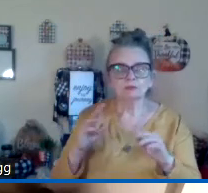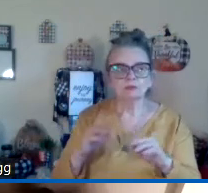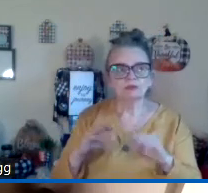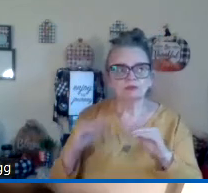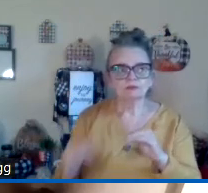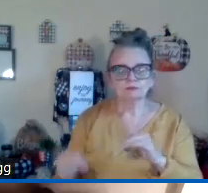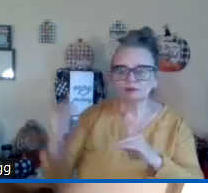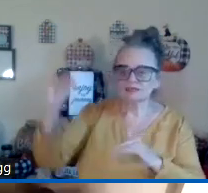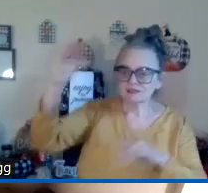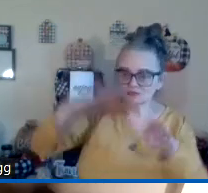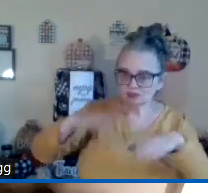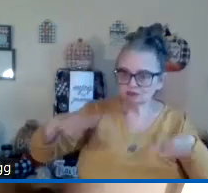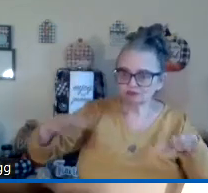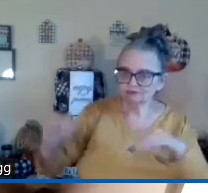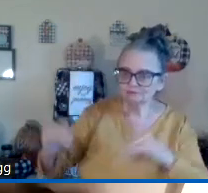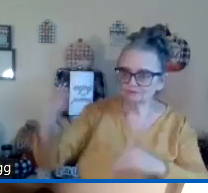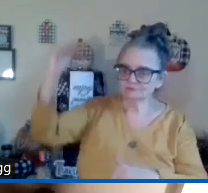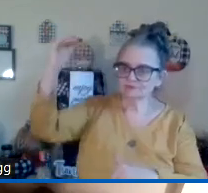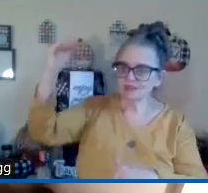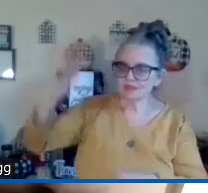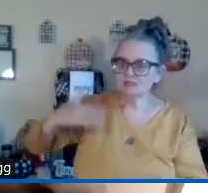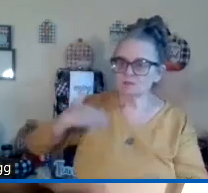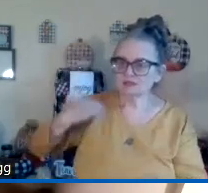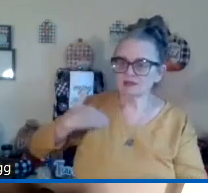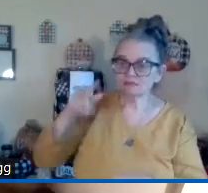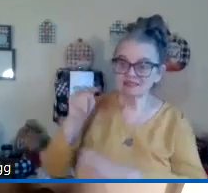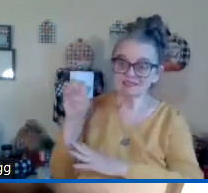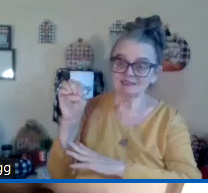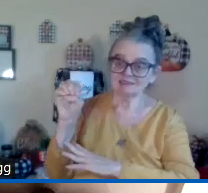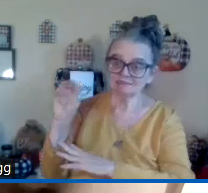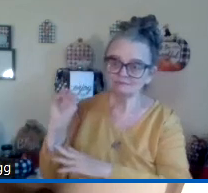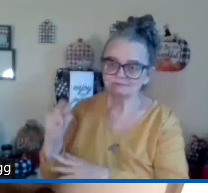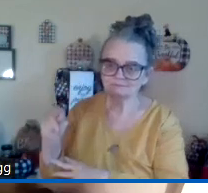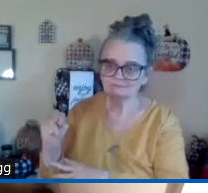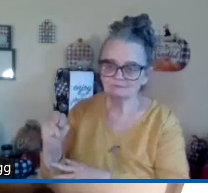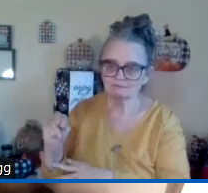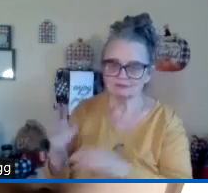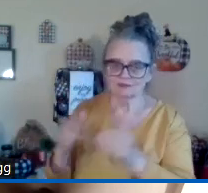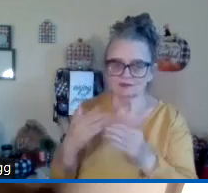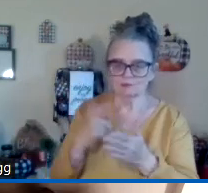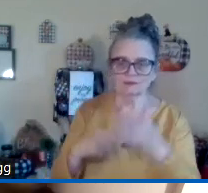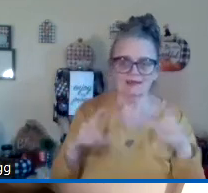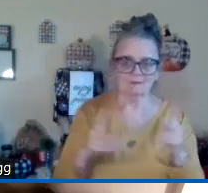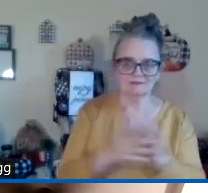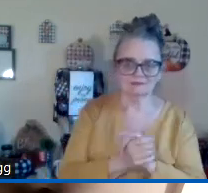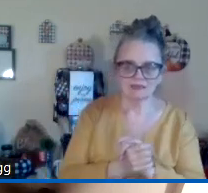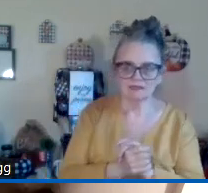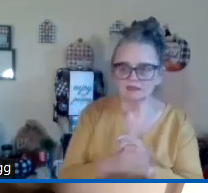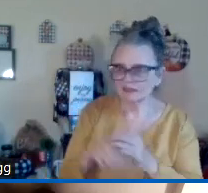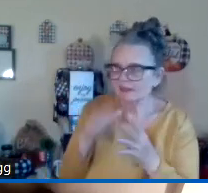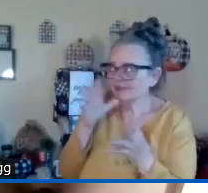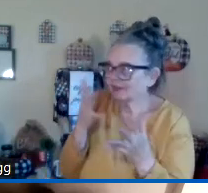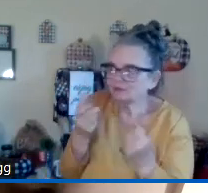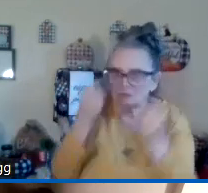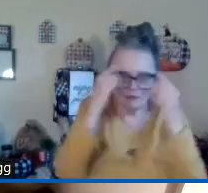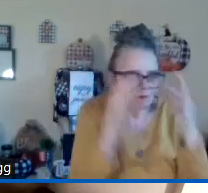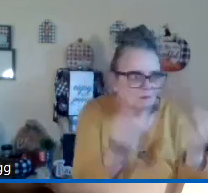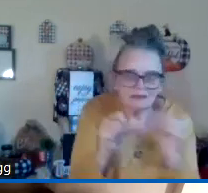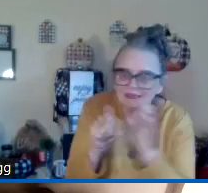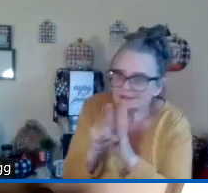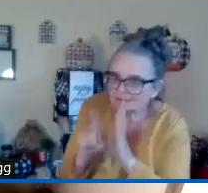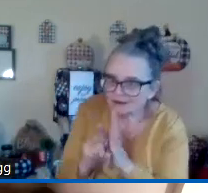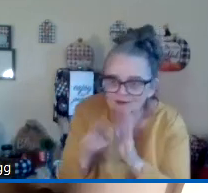when you're raising children and they become a teen, what happens? They don't